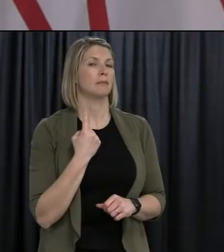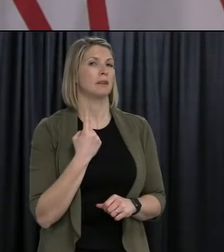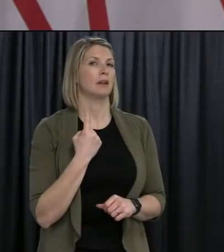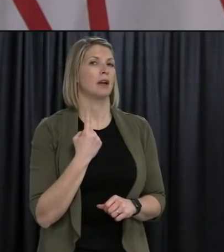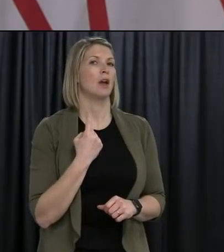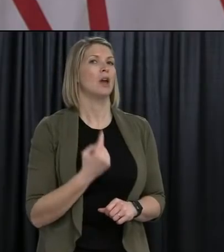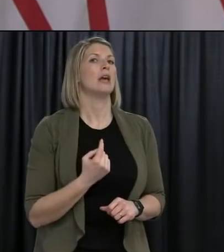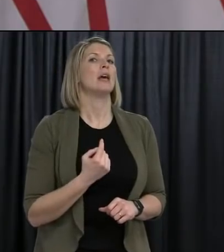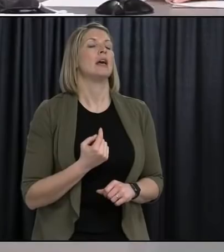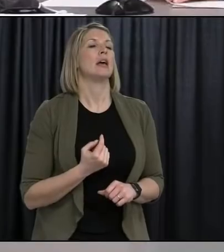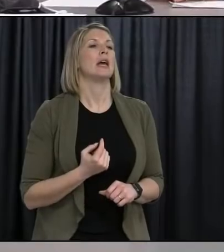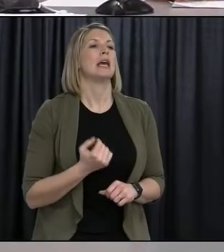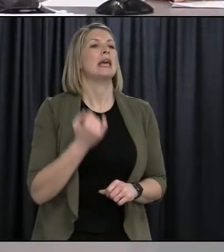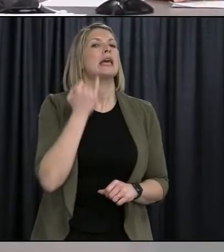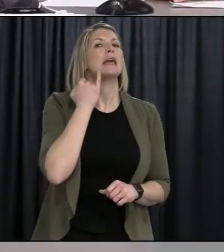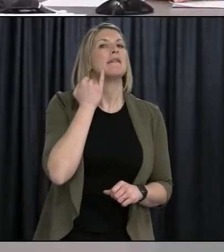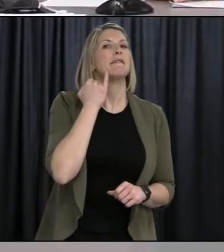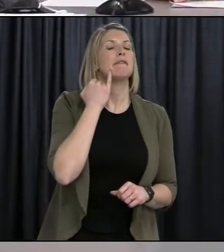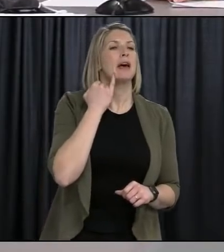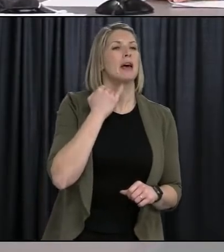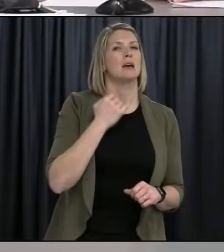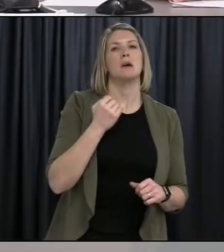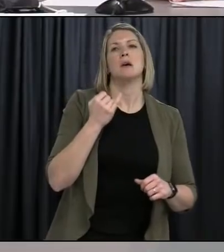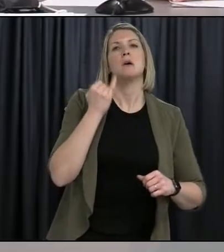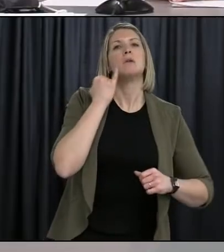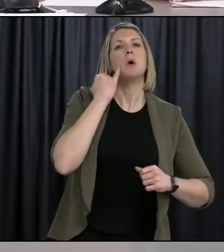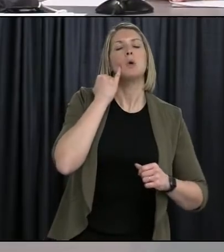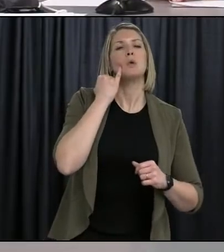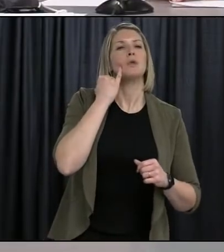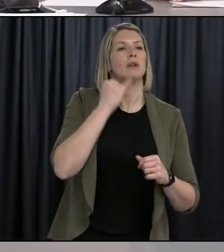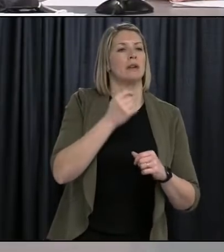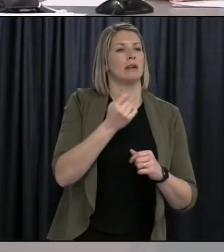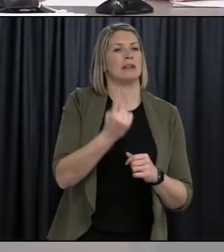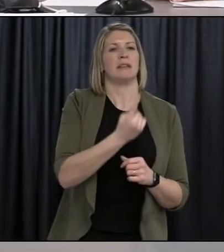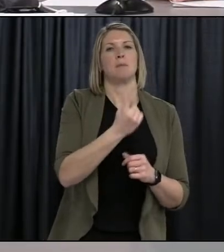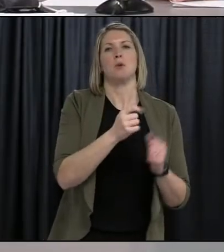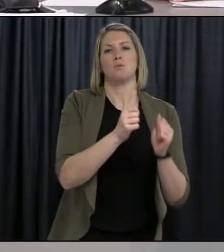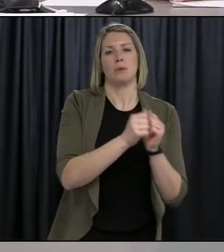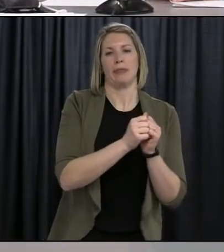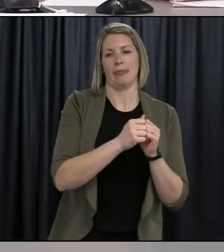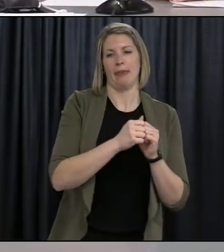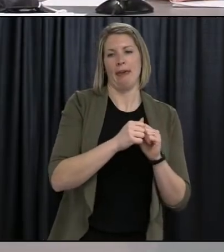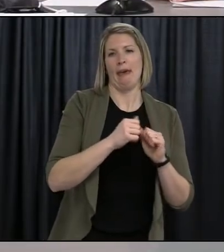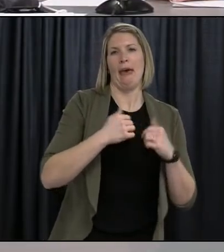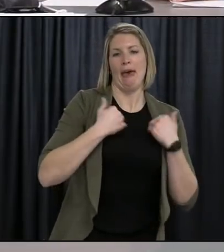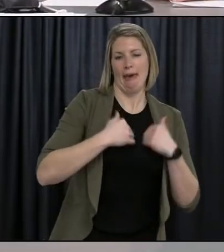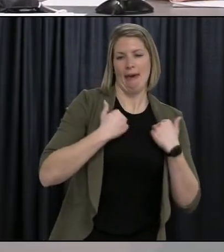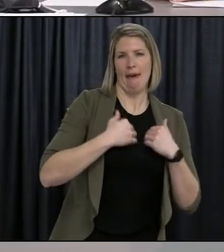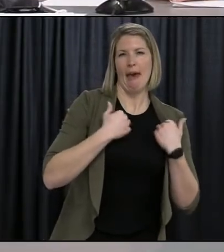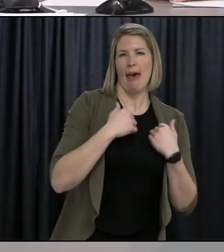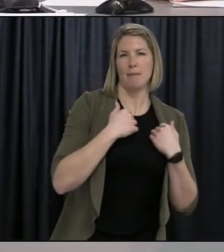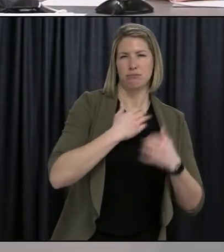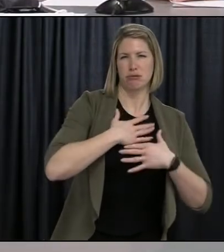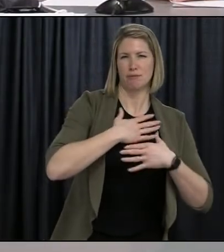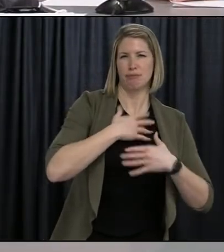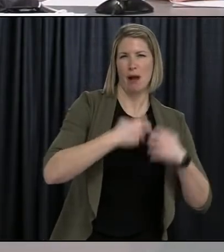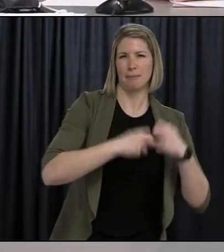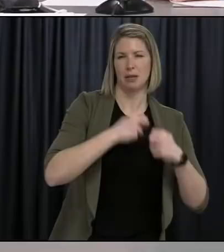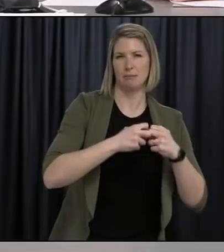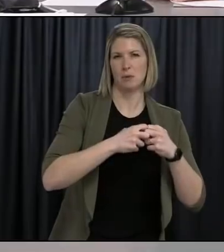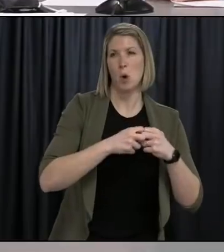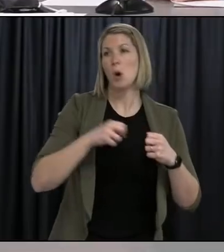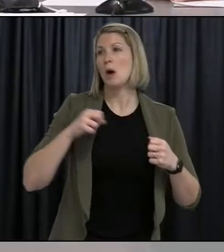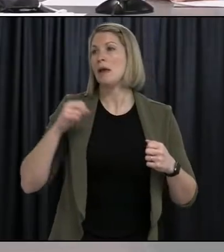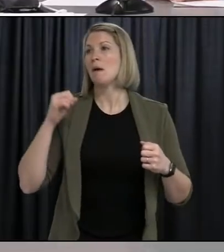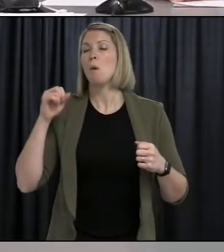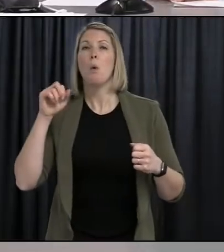that suggests somebody with asthma is safer than somebody with high blood pressure, then we'll be able to tell asthmatics to apply, so to